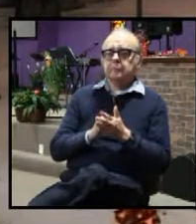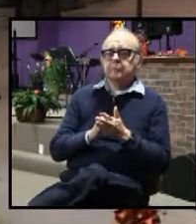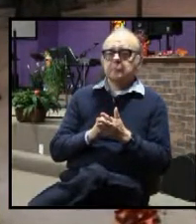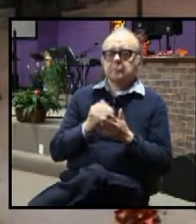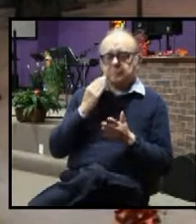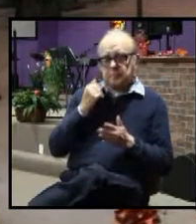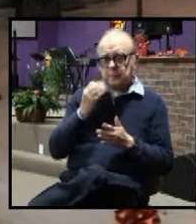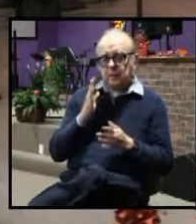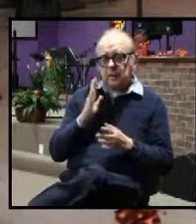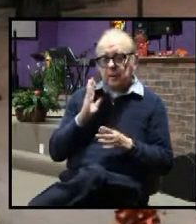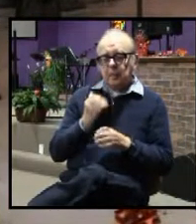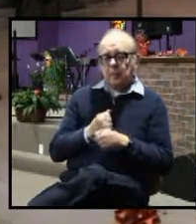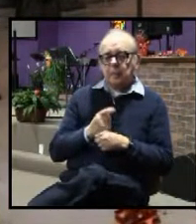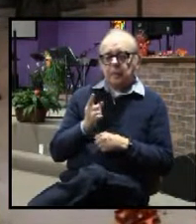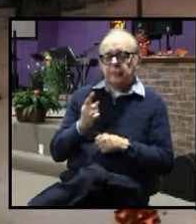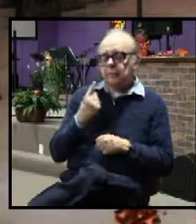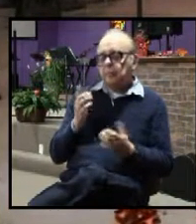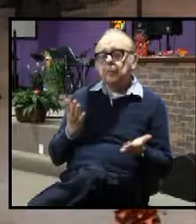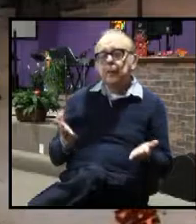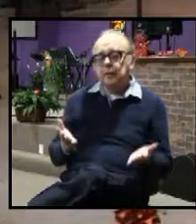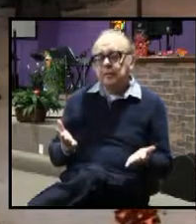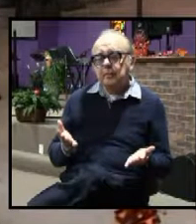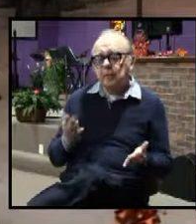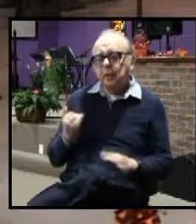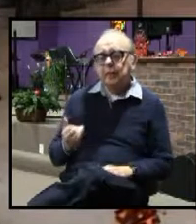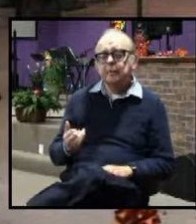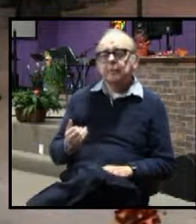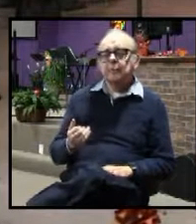is this. Do you know what God made you for?